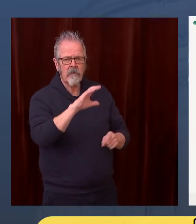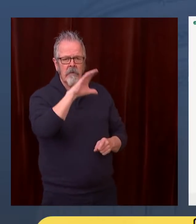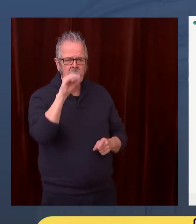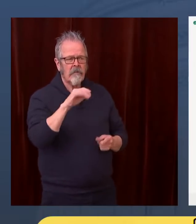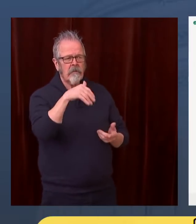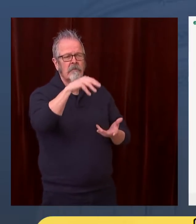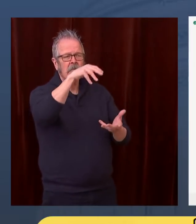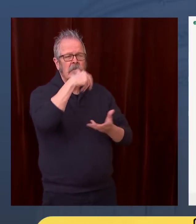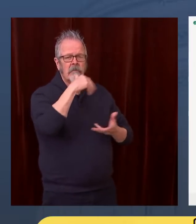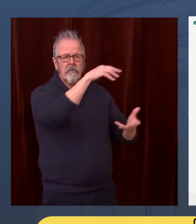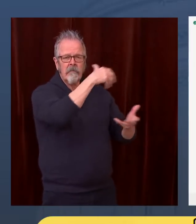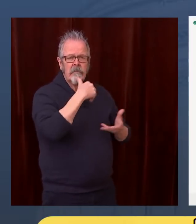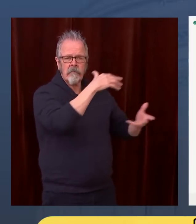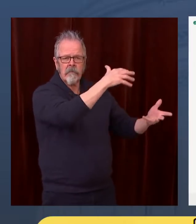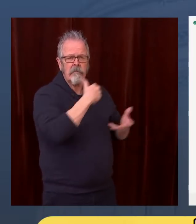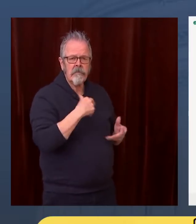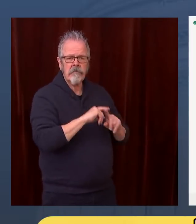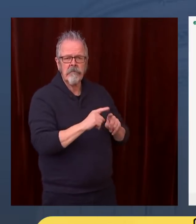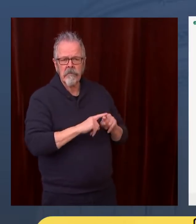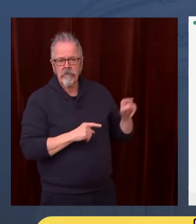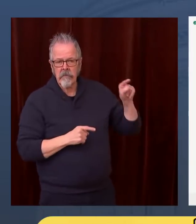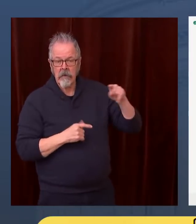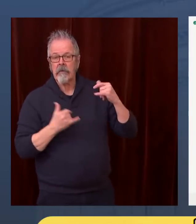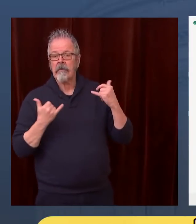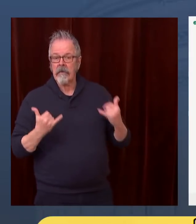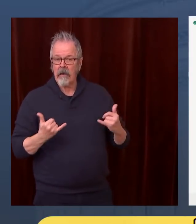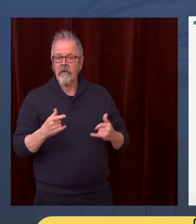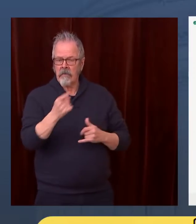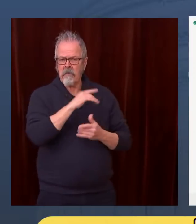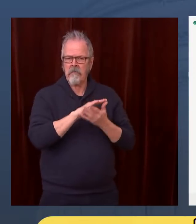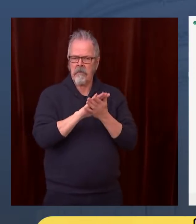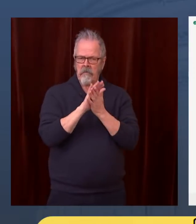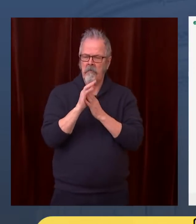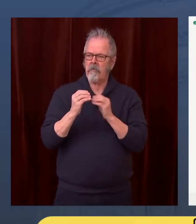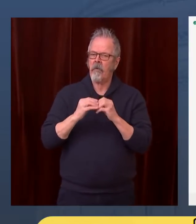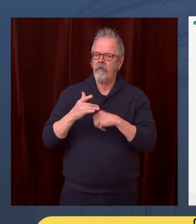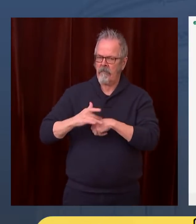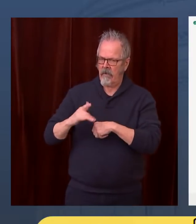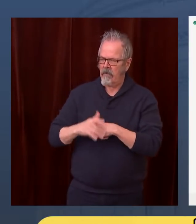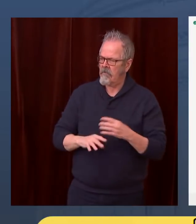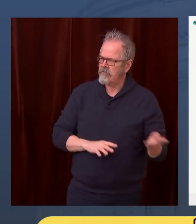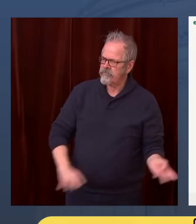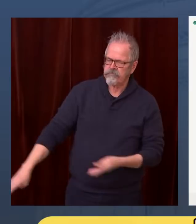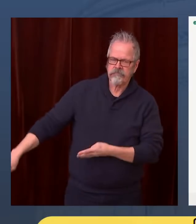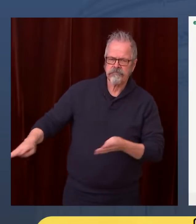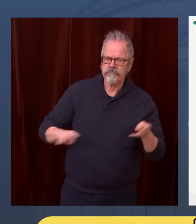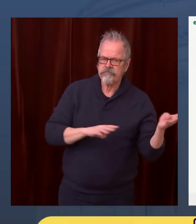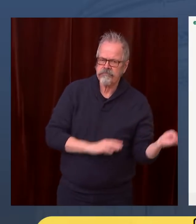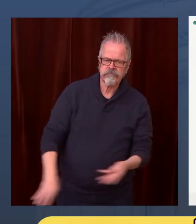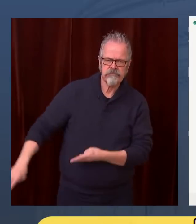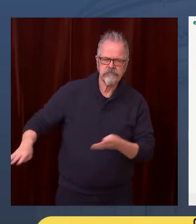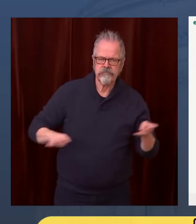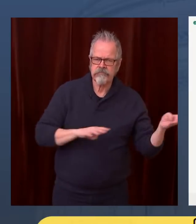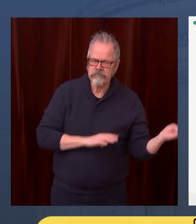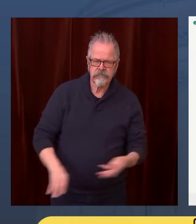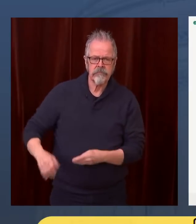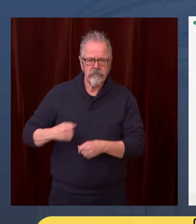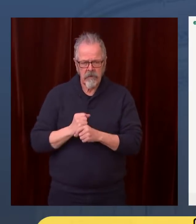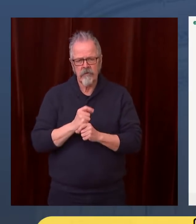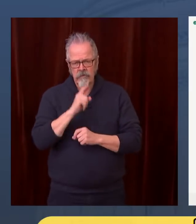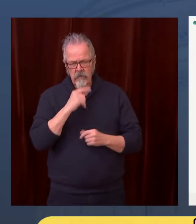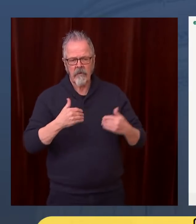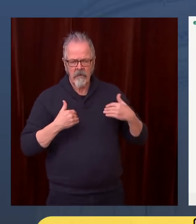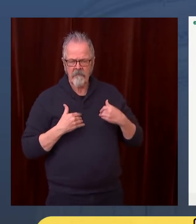the supply chain is loosening up a little bit nationally, so that is helpful, and wanting to make sure that we have availability